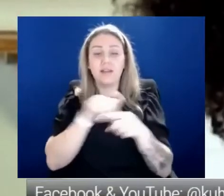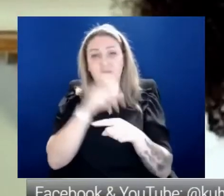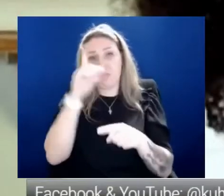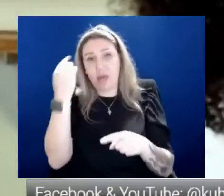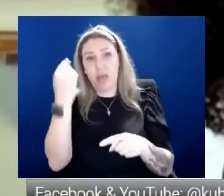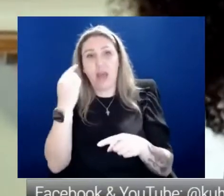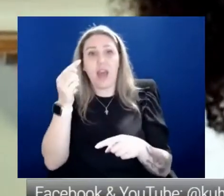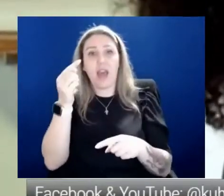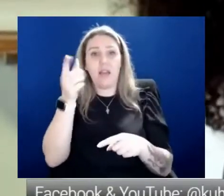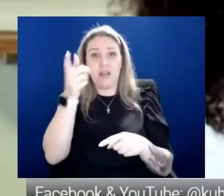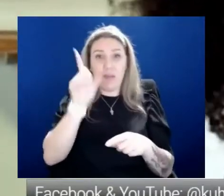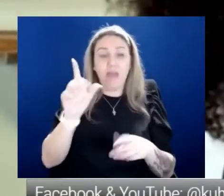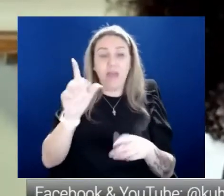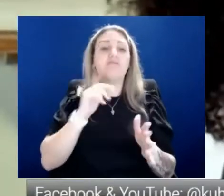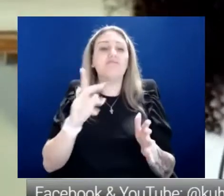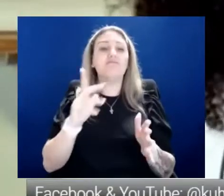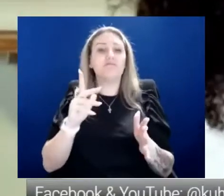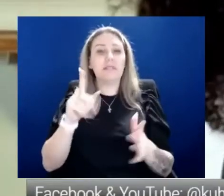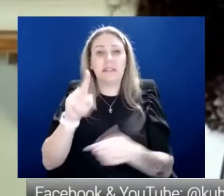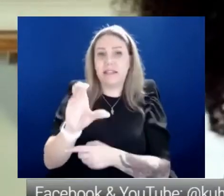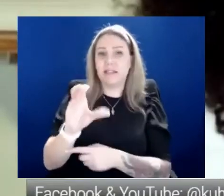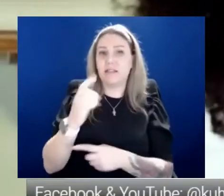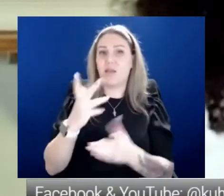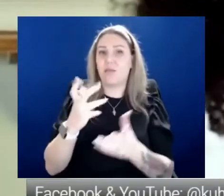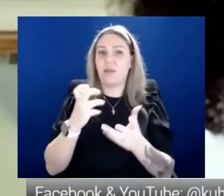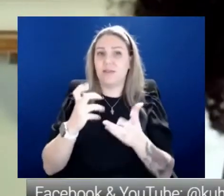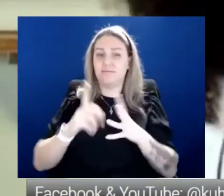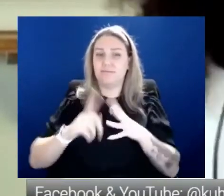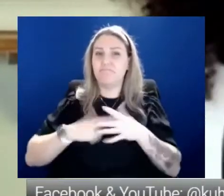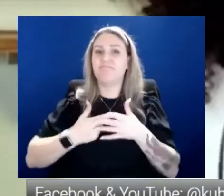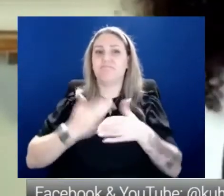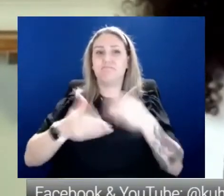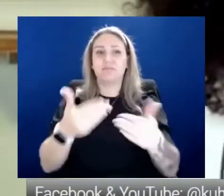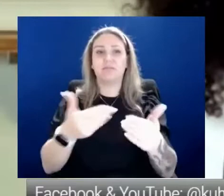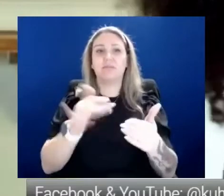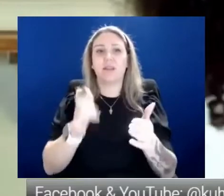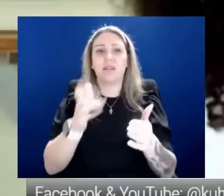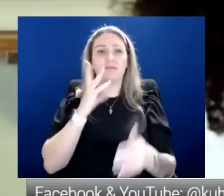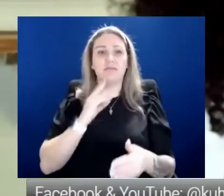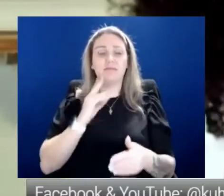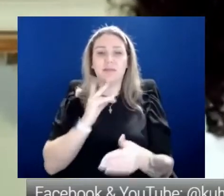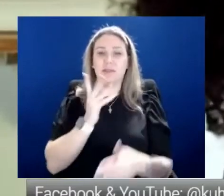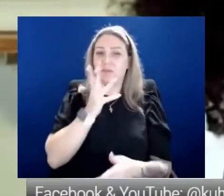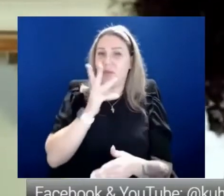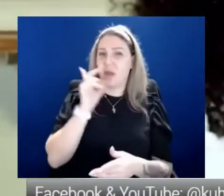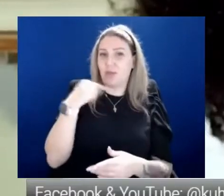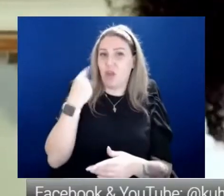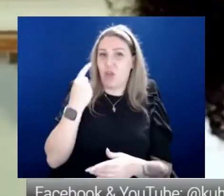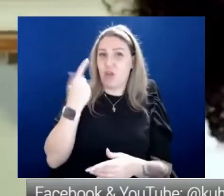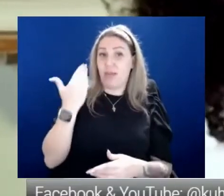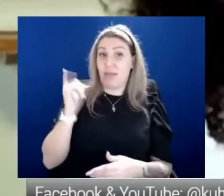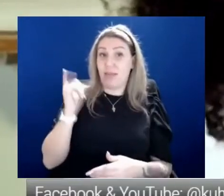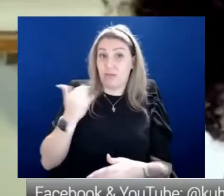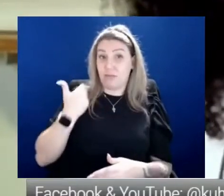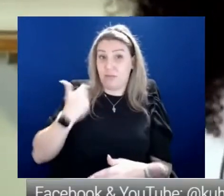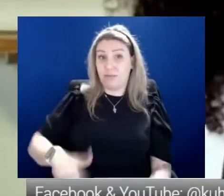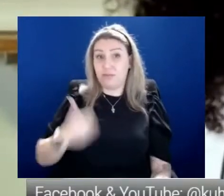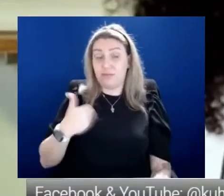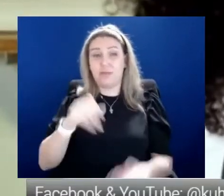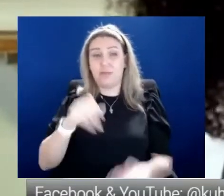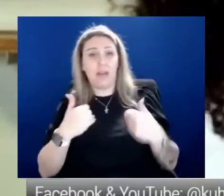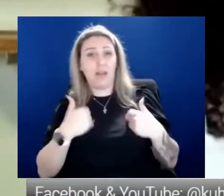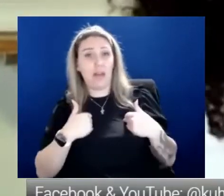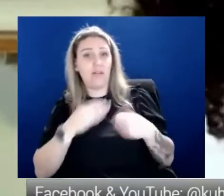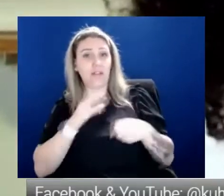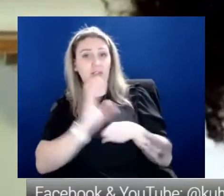City. And so I really wanted to expedite that journey so that moms that look like me could have a lactation consultant come to their